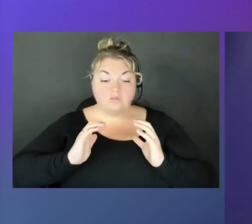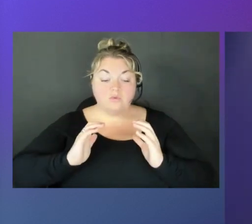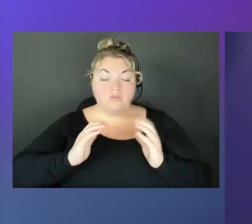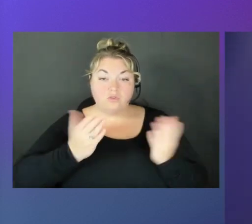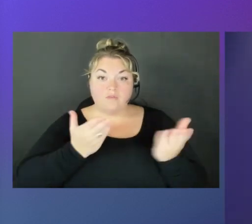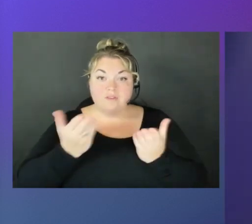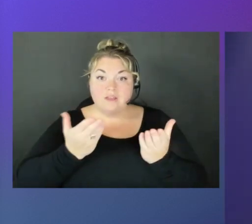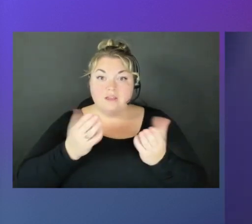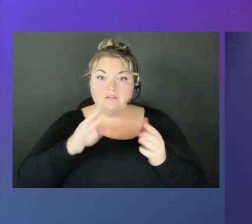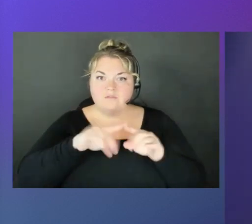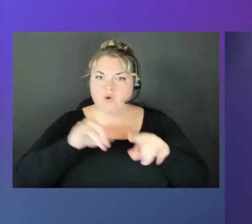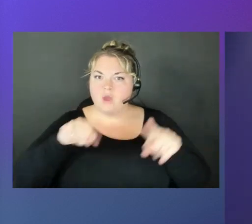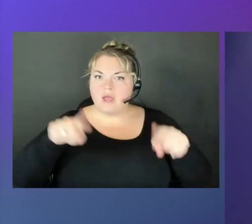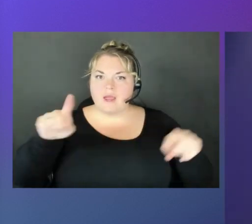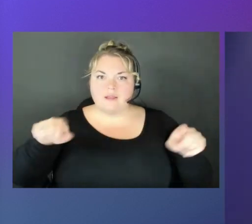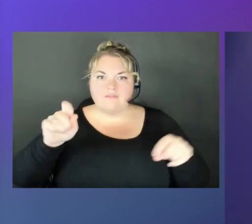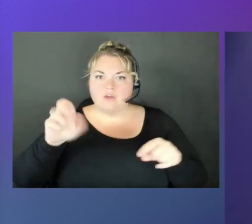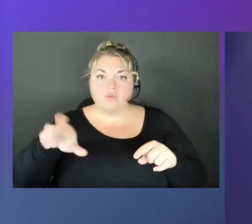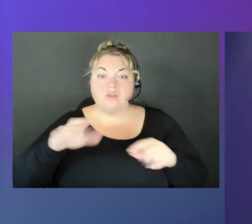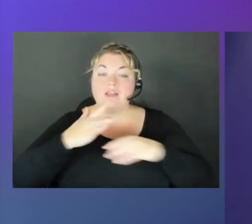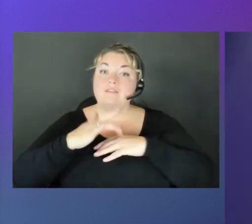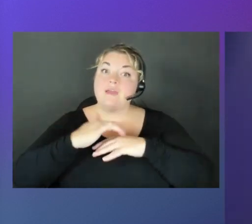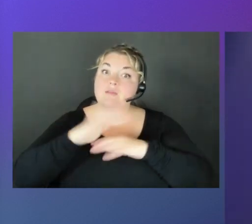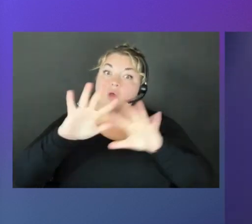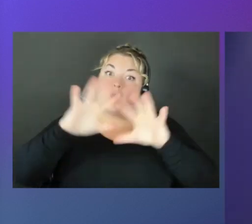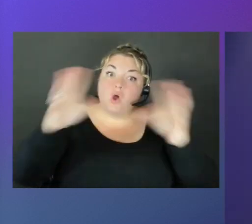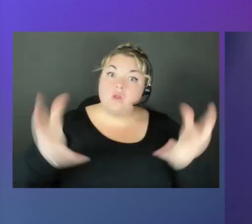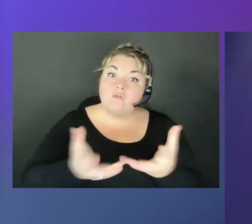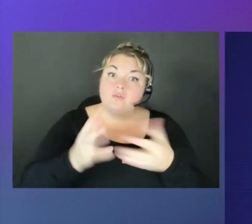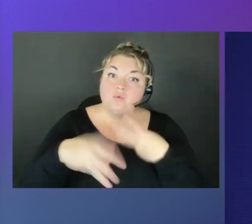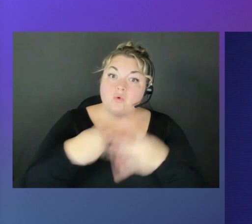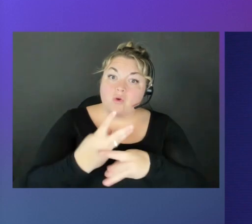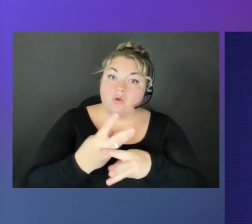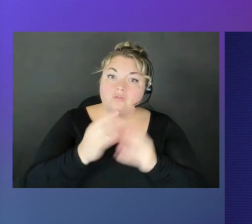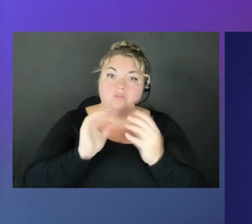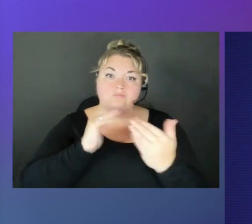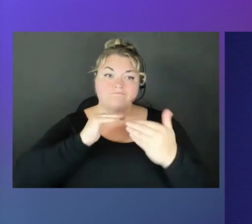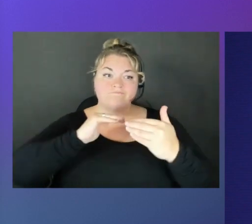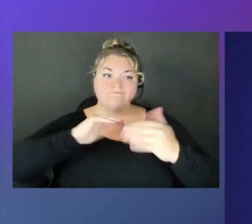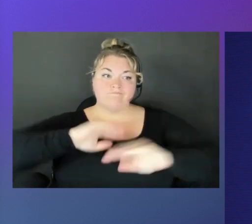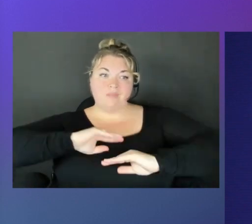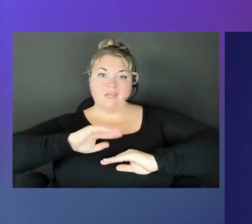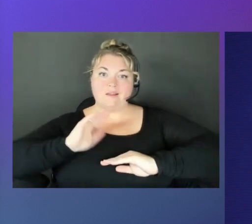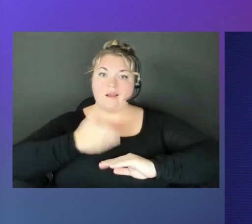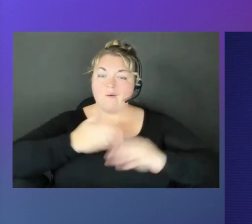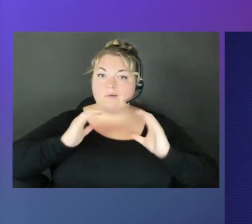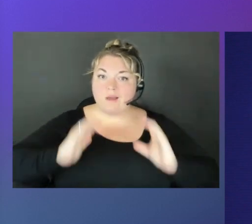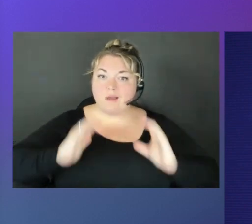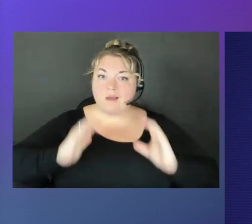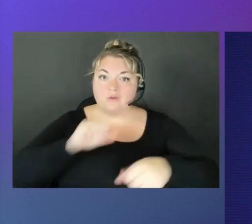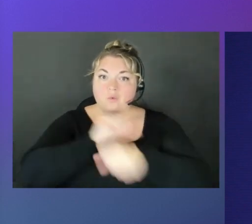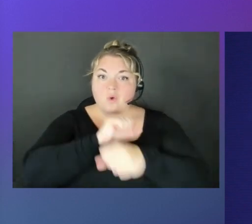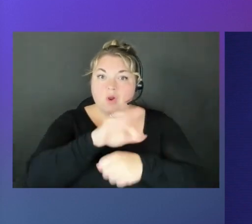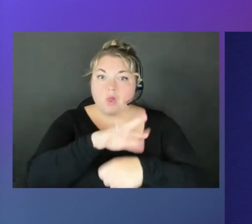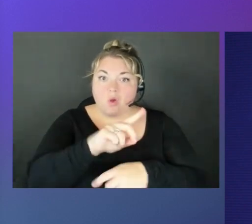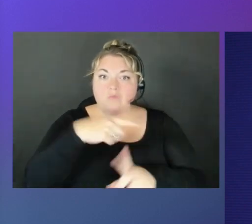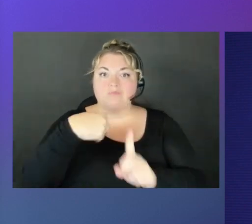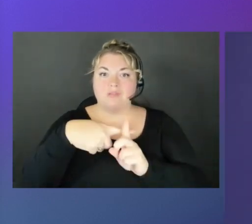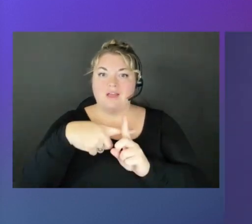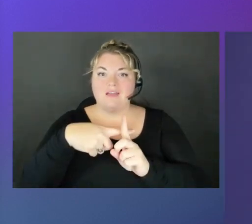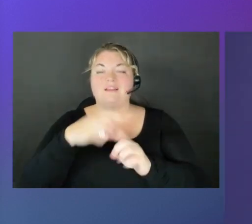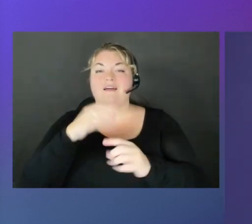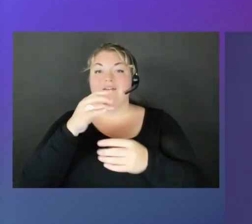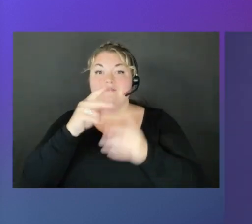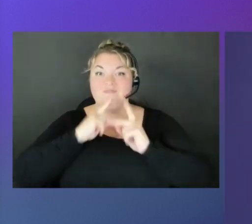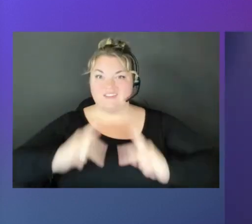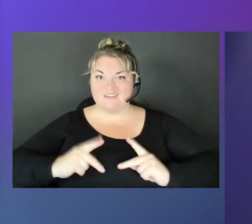also available around the world in order to meet our customers' varying workload and physical site requirements.